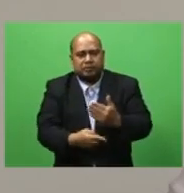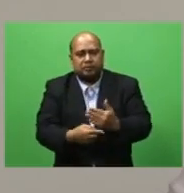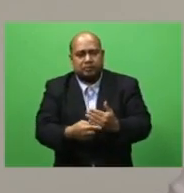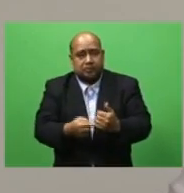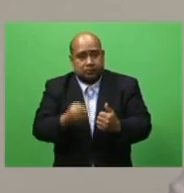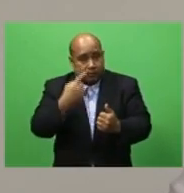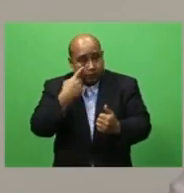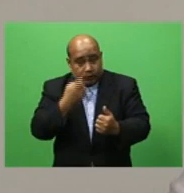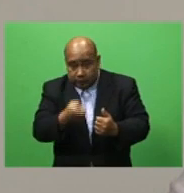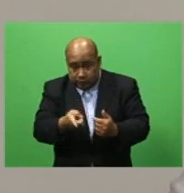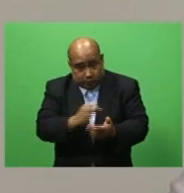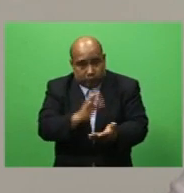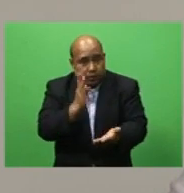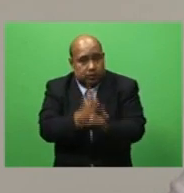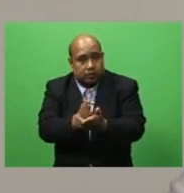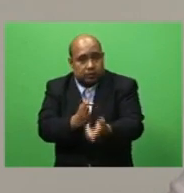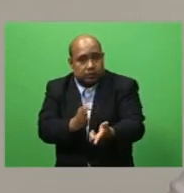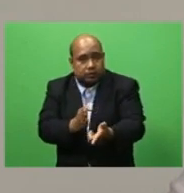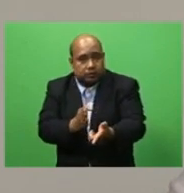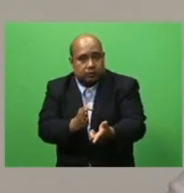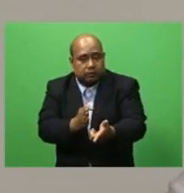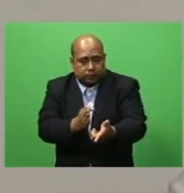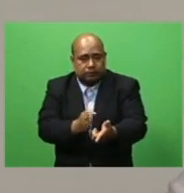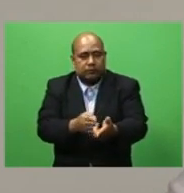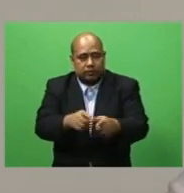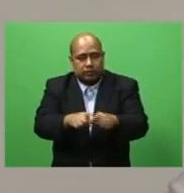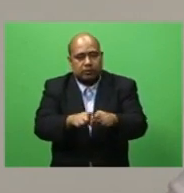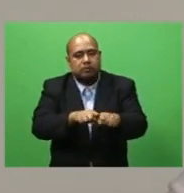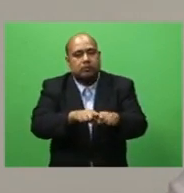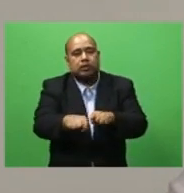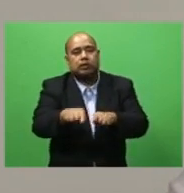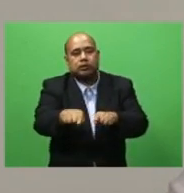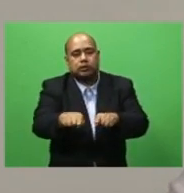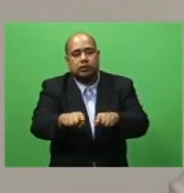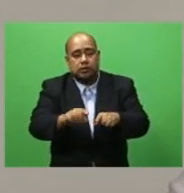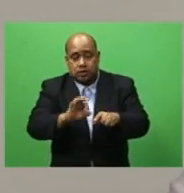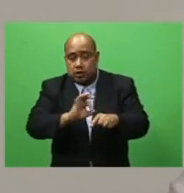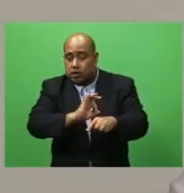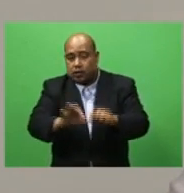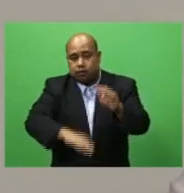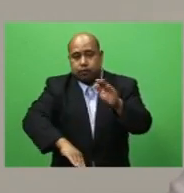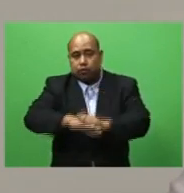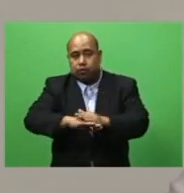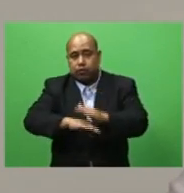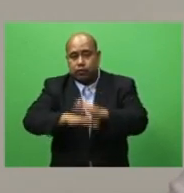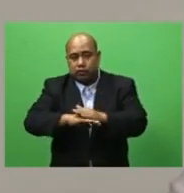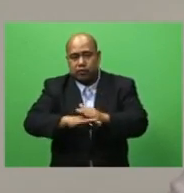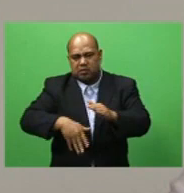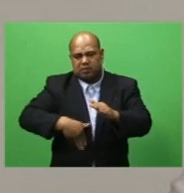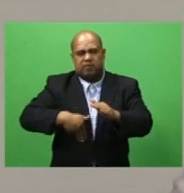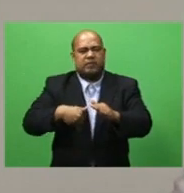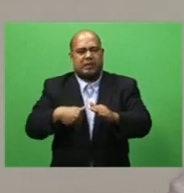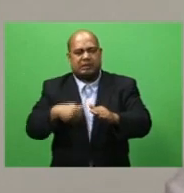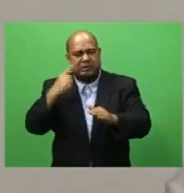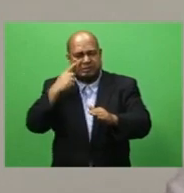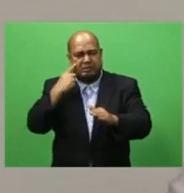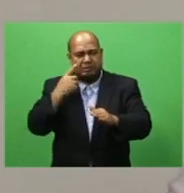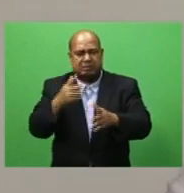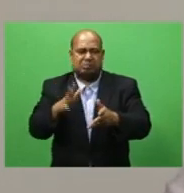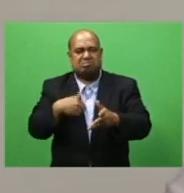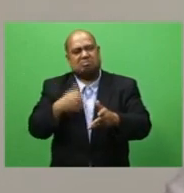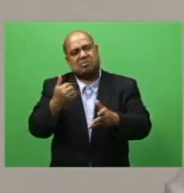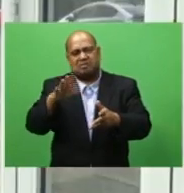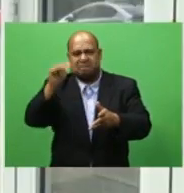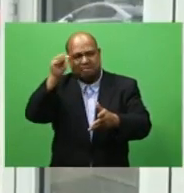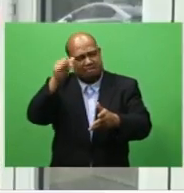true, that actually the paperwork is not complete, and yet someone is claiming that it isn't, I need to know that as well, and I